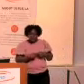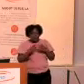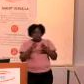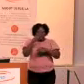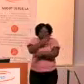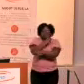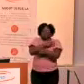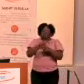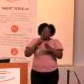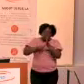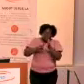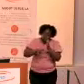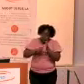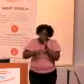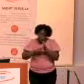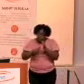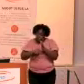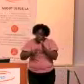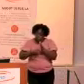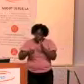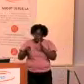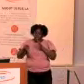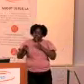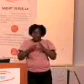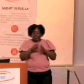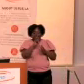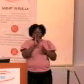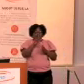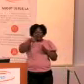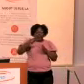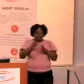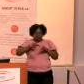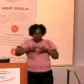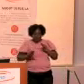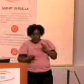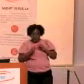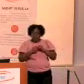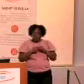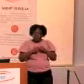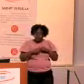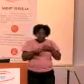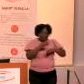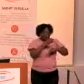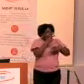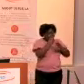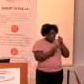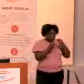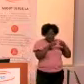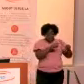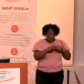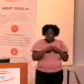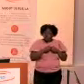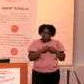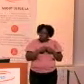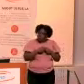be immediately following the lymphodepletion, which occurs in both autologous and off-the-shelf CAR T cells. Following